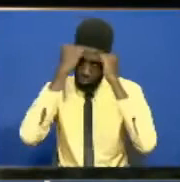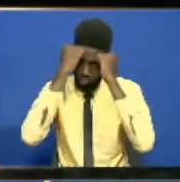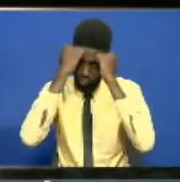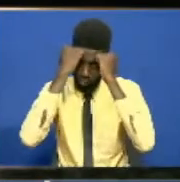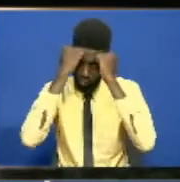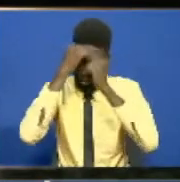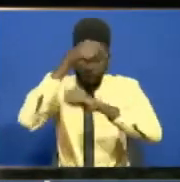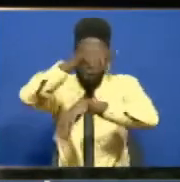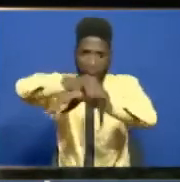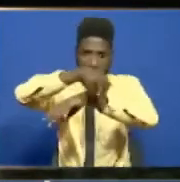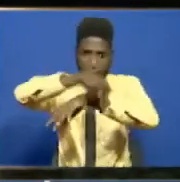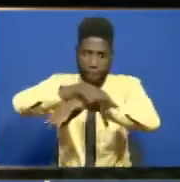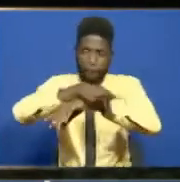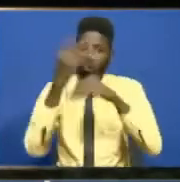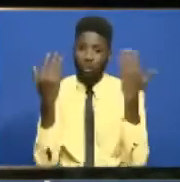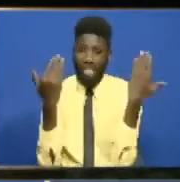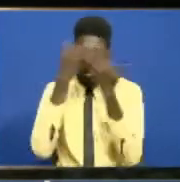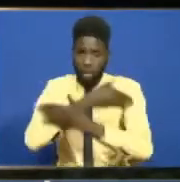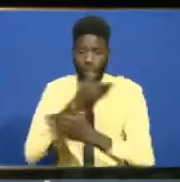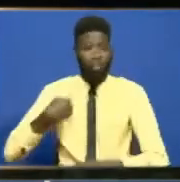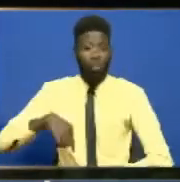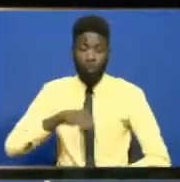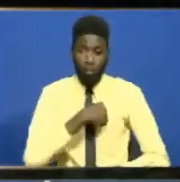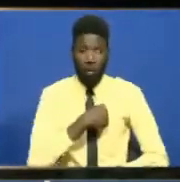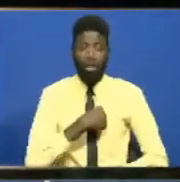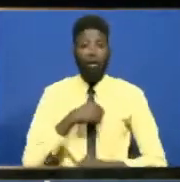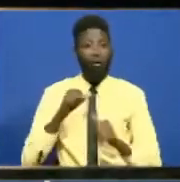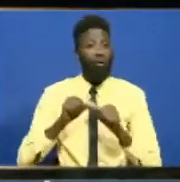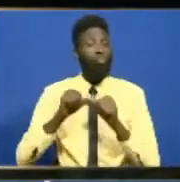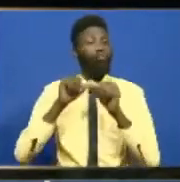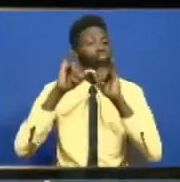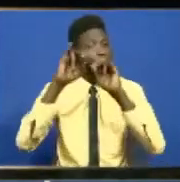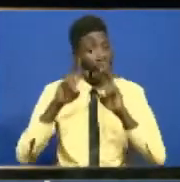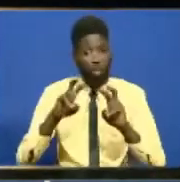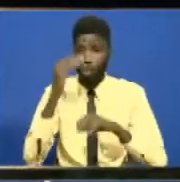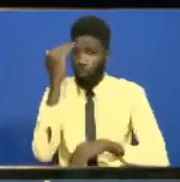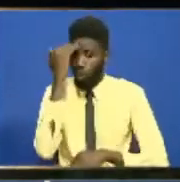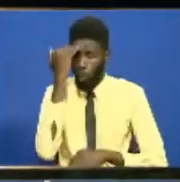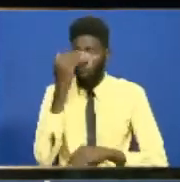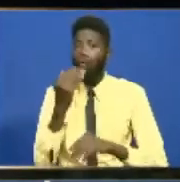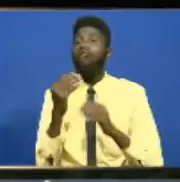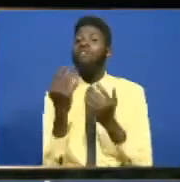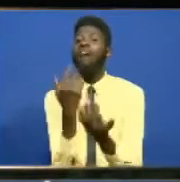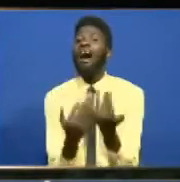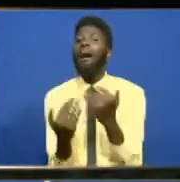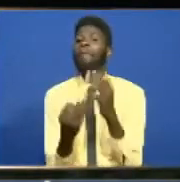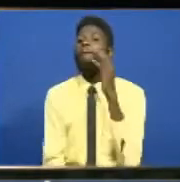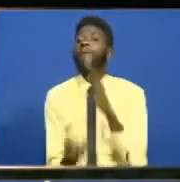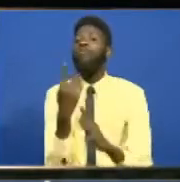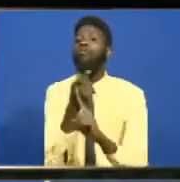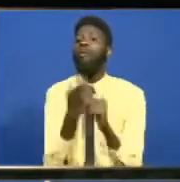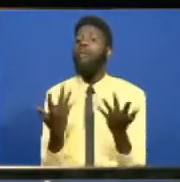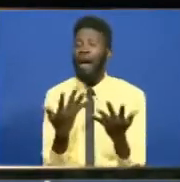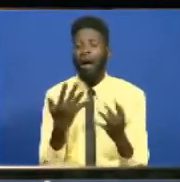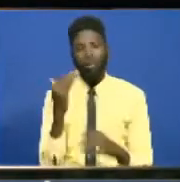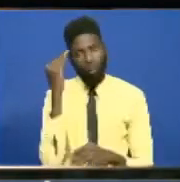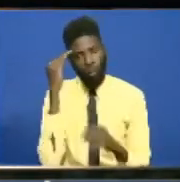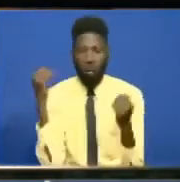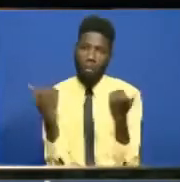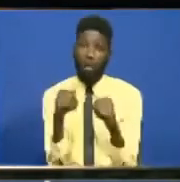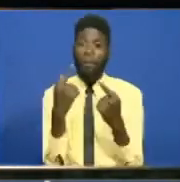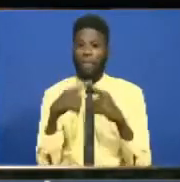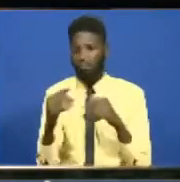injuries. Tunaendelea na uchunguzi, hatujajua ni nini imesababisha hiyo moto. But in the due